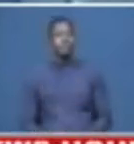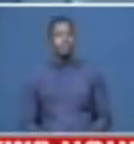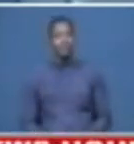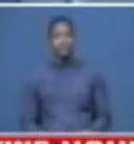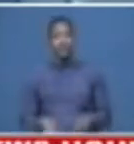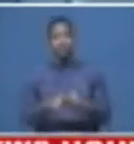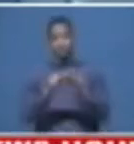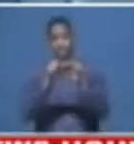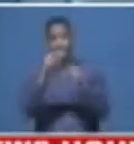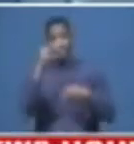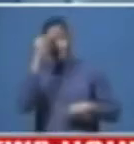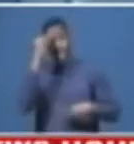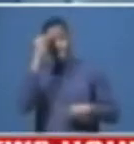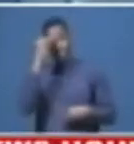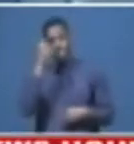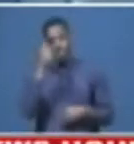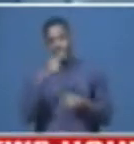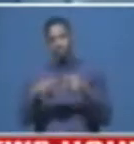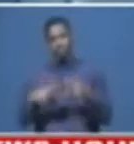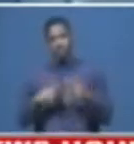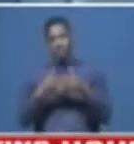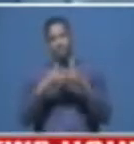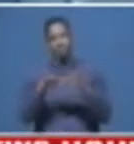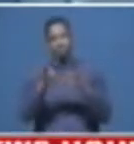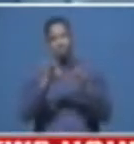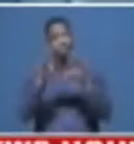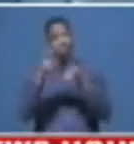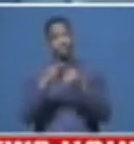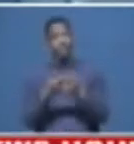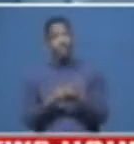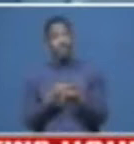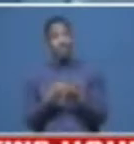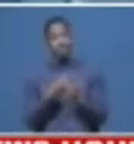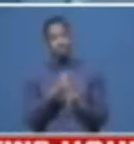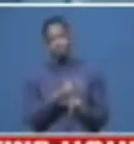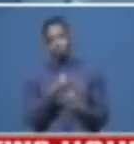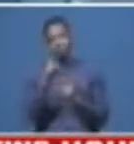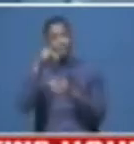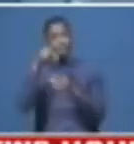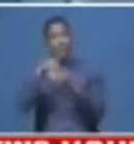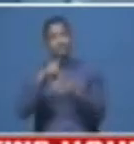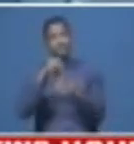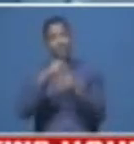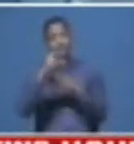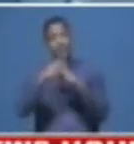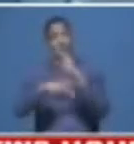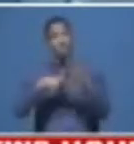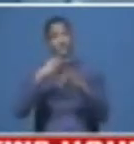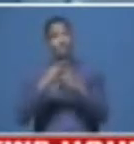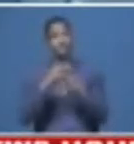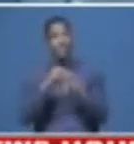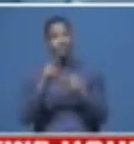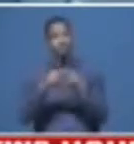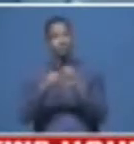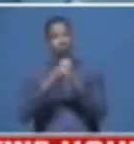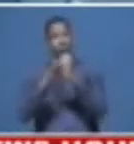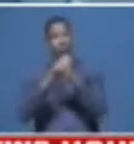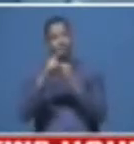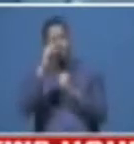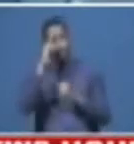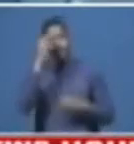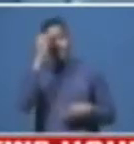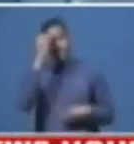And still on malaria, 10 youth leaders have been selected from Ghana to participate in a global movement to advocate for